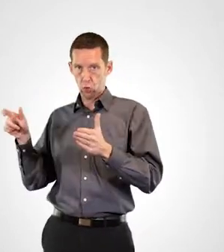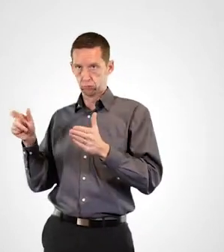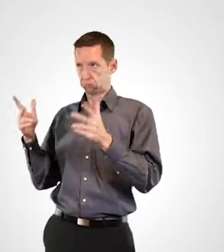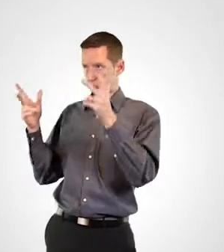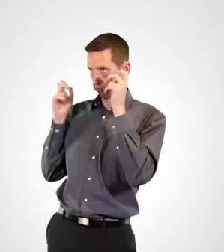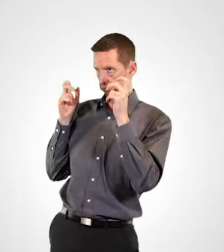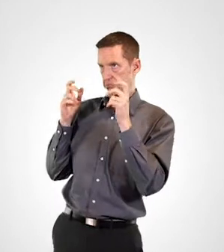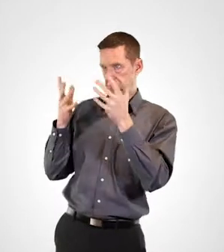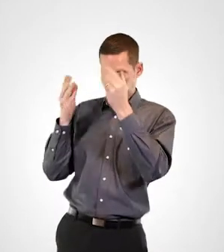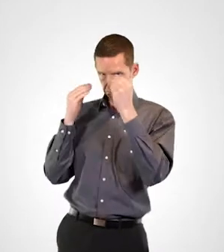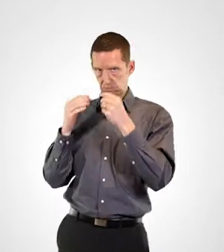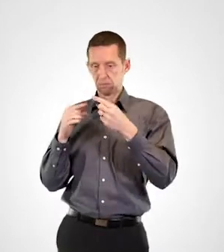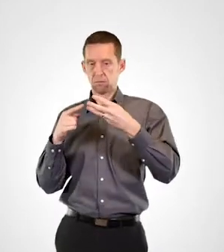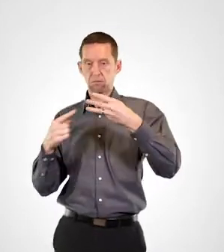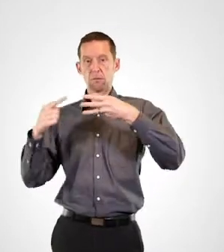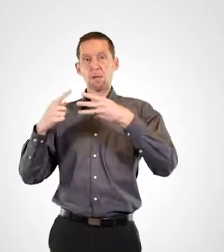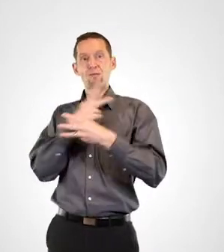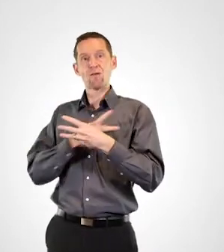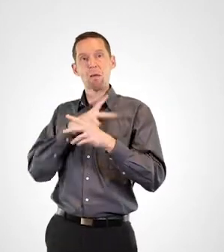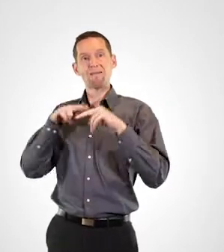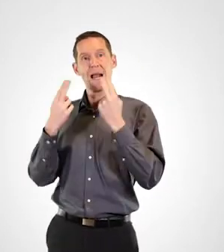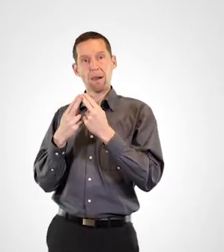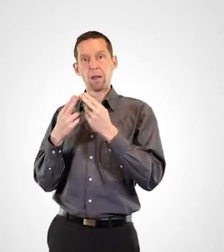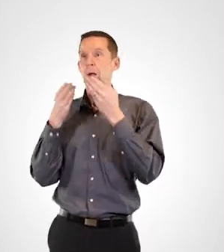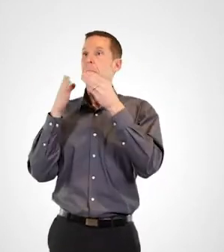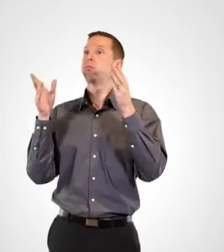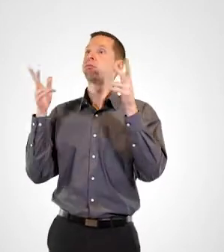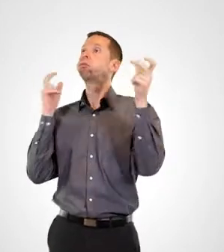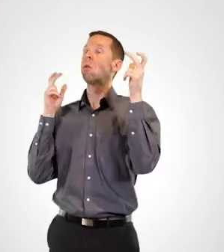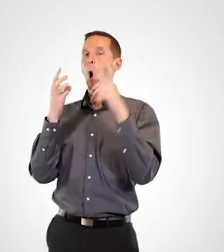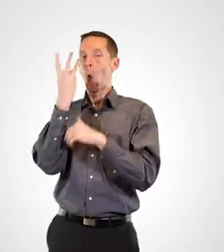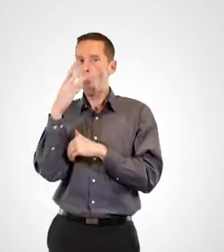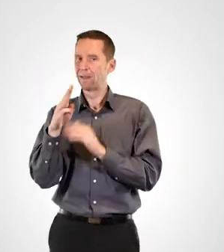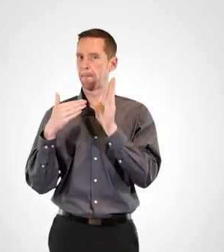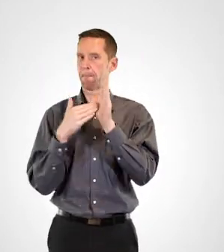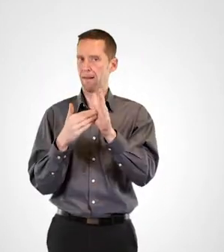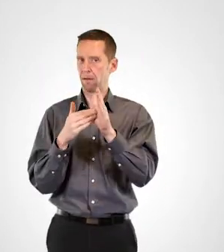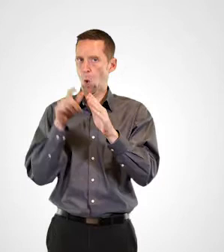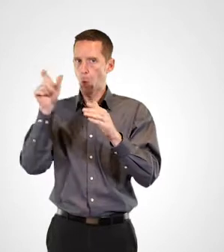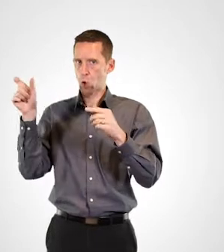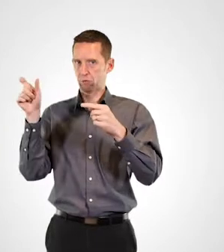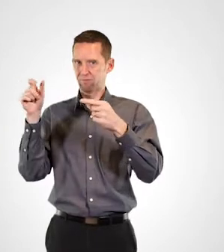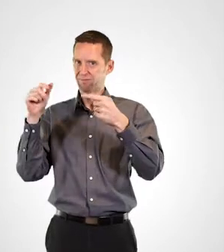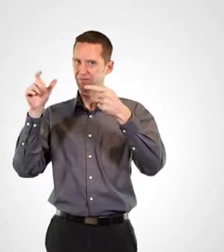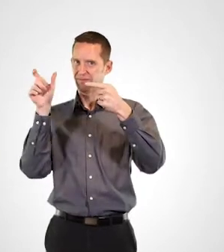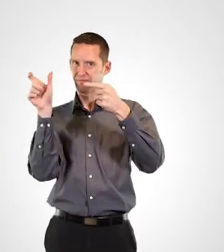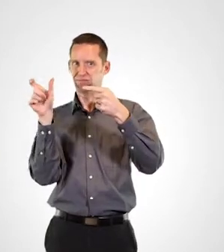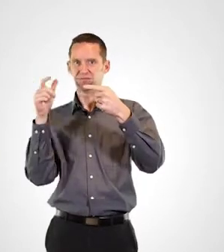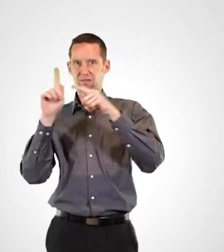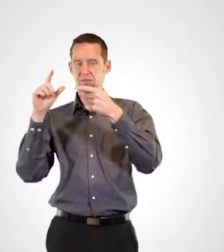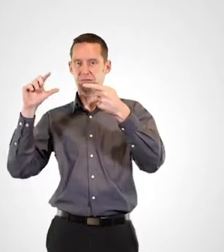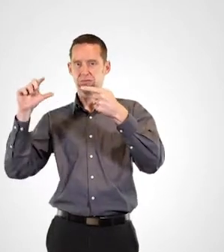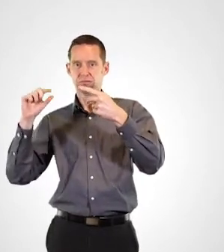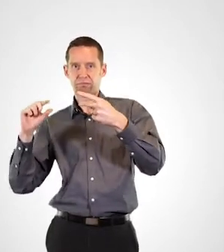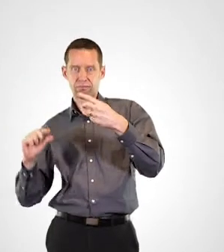then children in professional families had had exposure to 30 million words by the time they reached 3 years